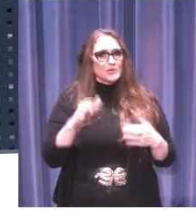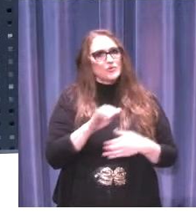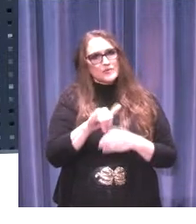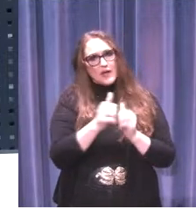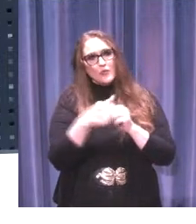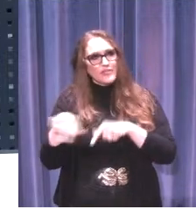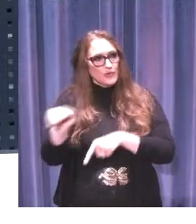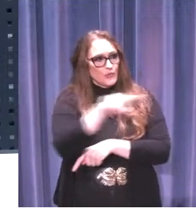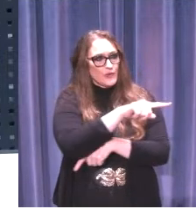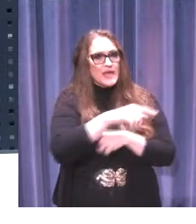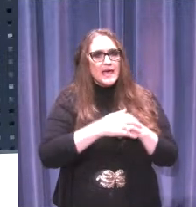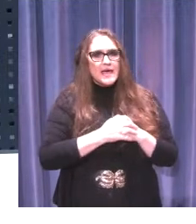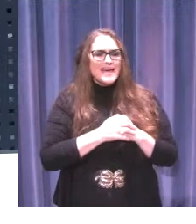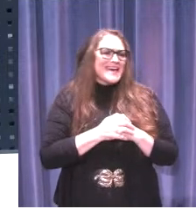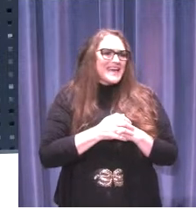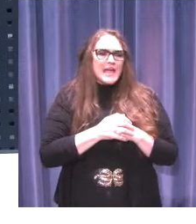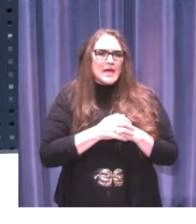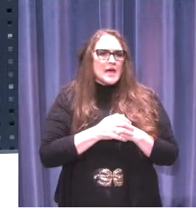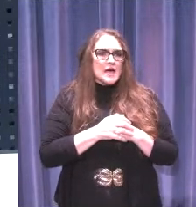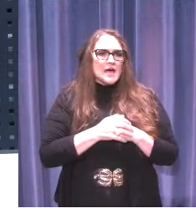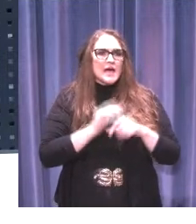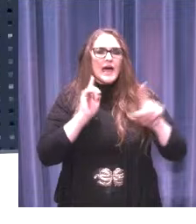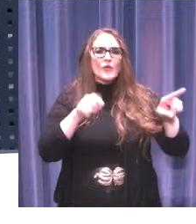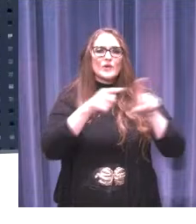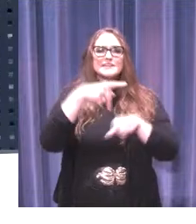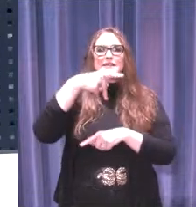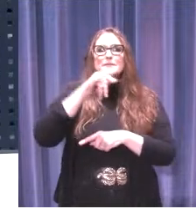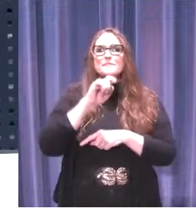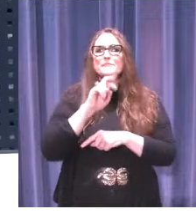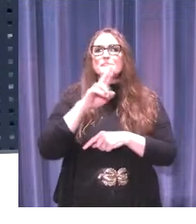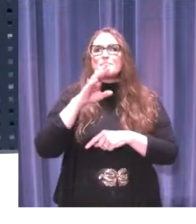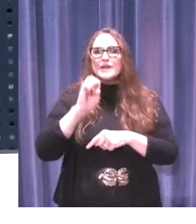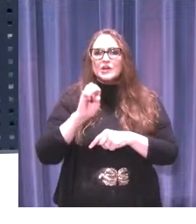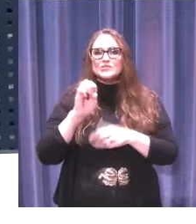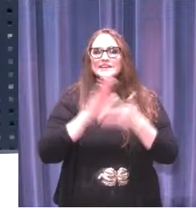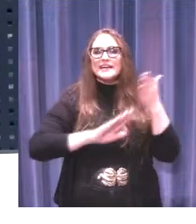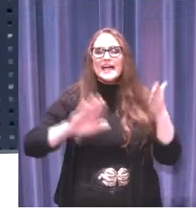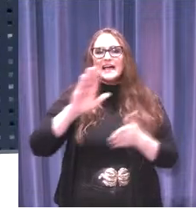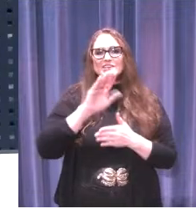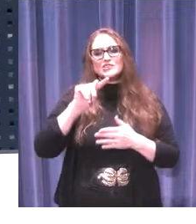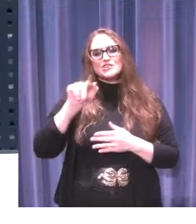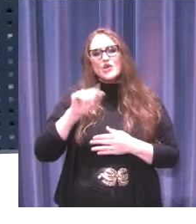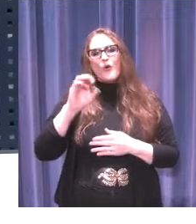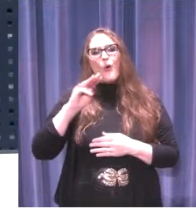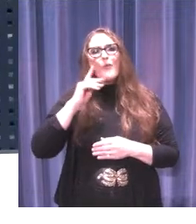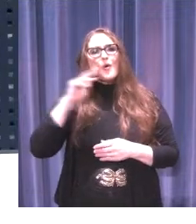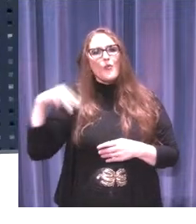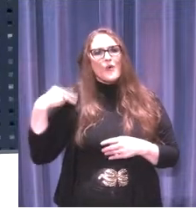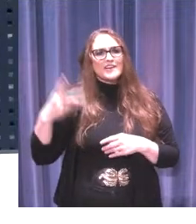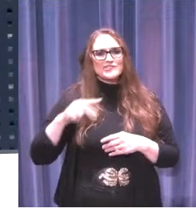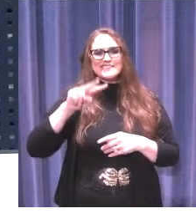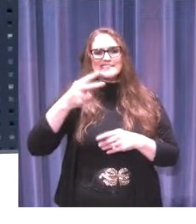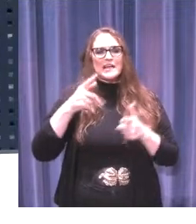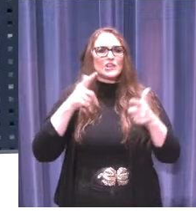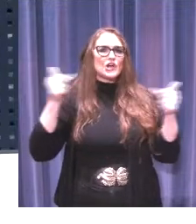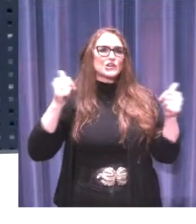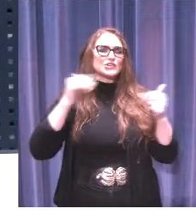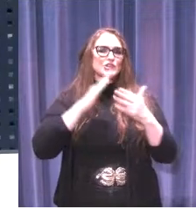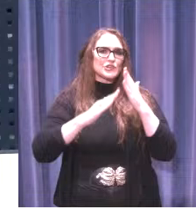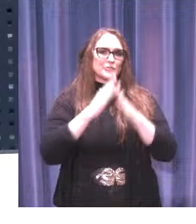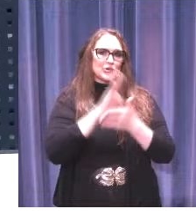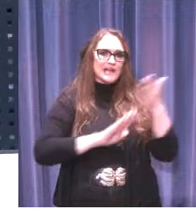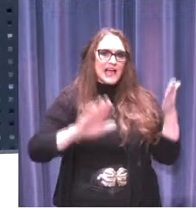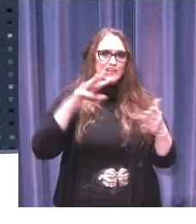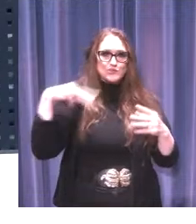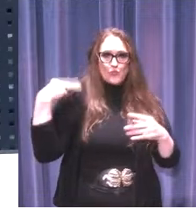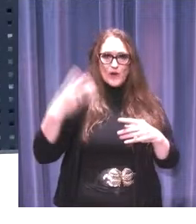with you. Then I went to Pierce College in Tacoma, Washington, which is the second largest community college in Washington